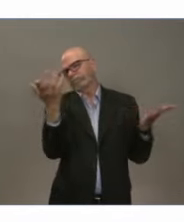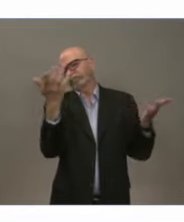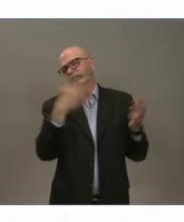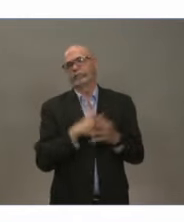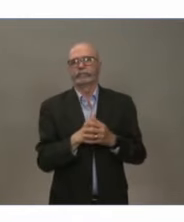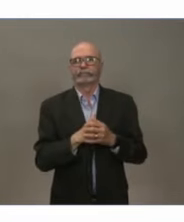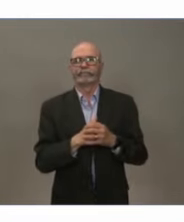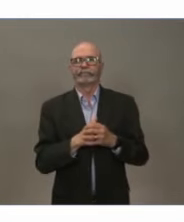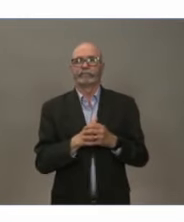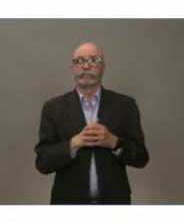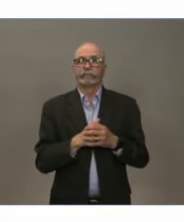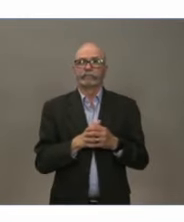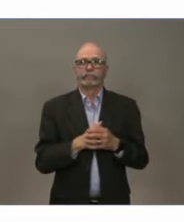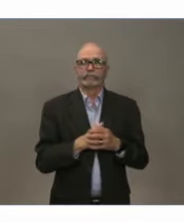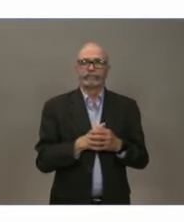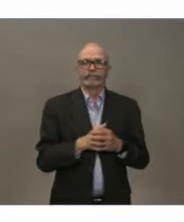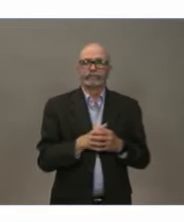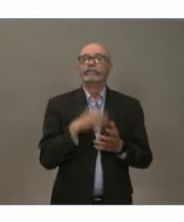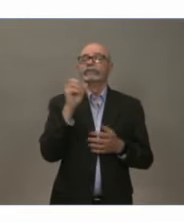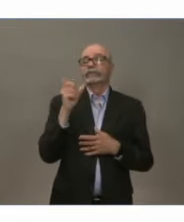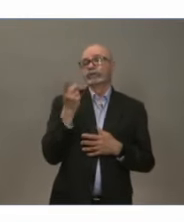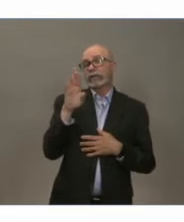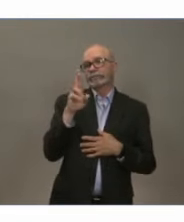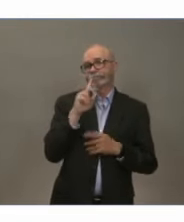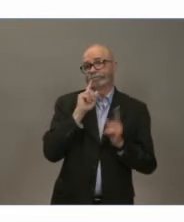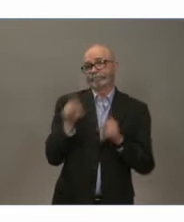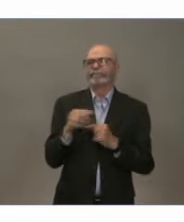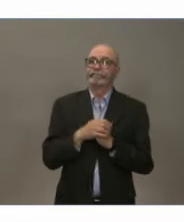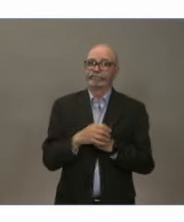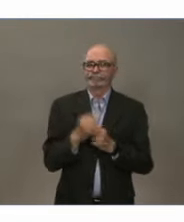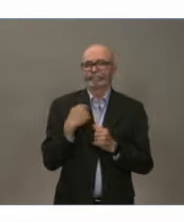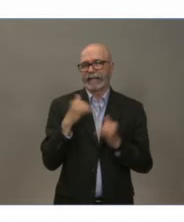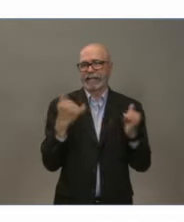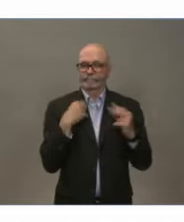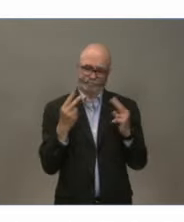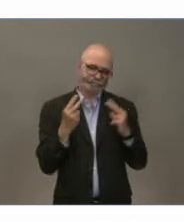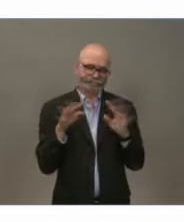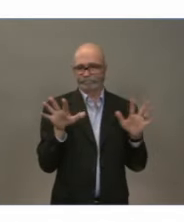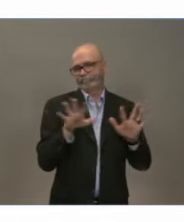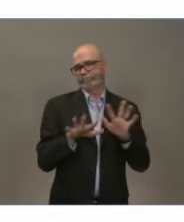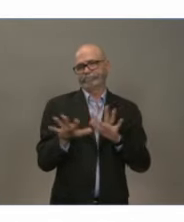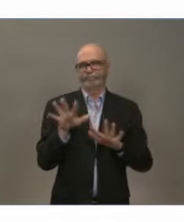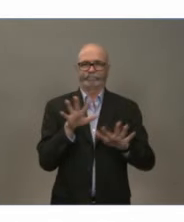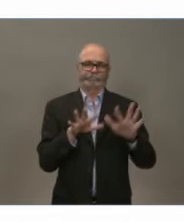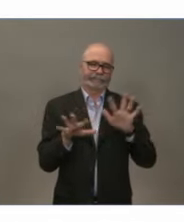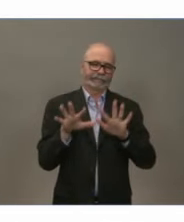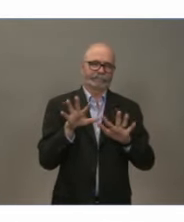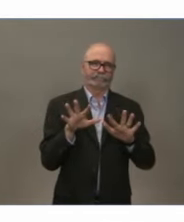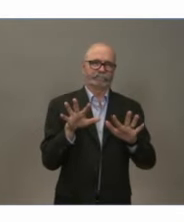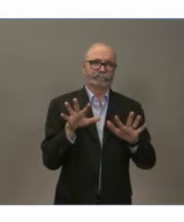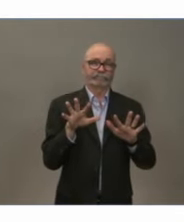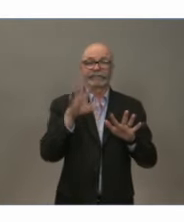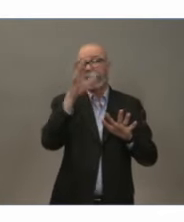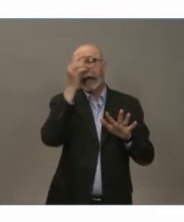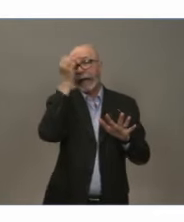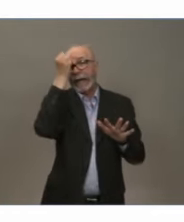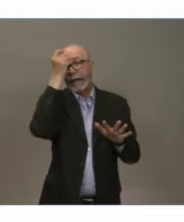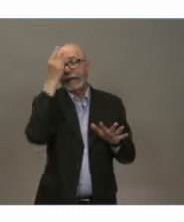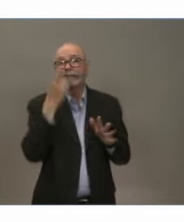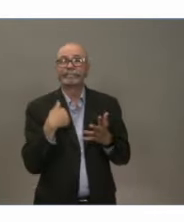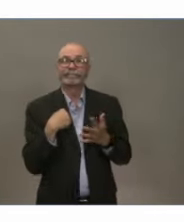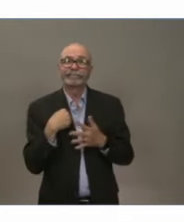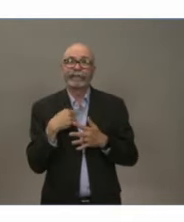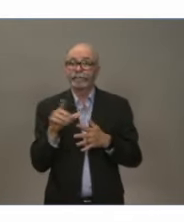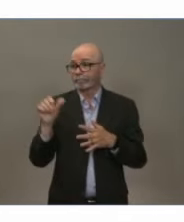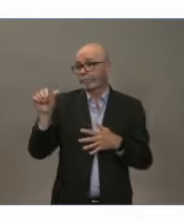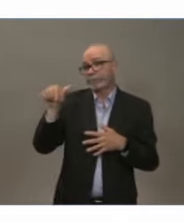lots of discussion on looking at numbers of deaths and death rates. There are a lot of other factors that go into that. So in